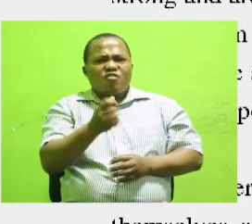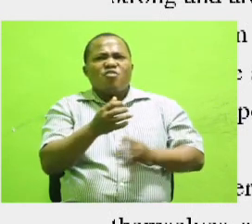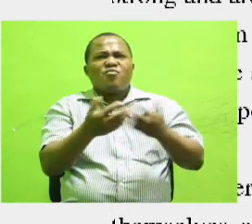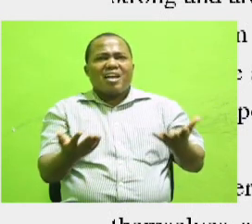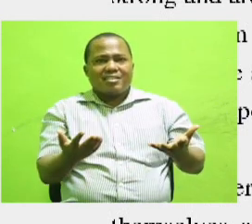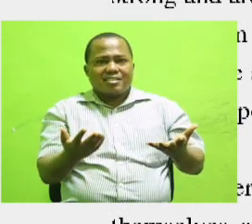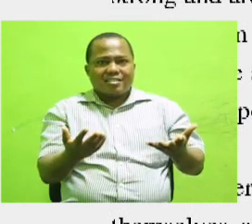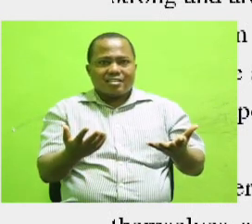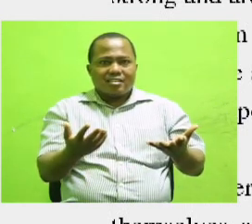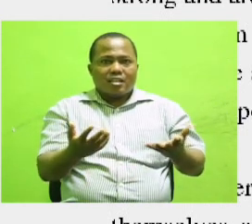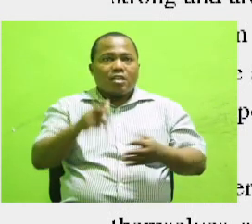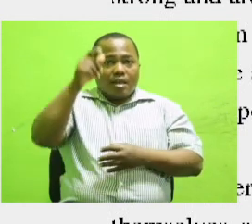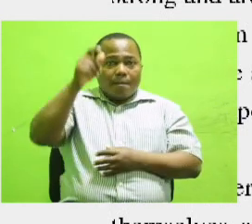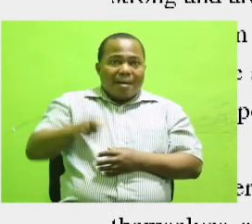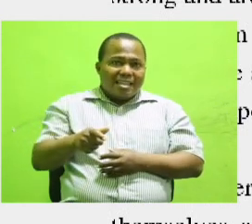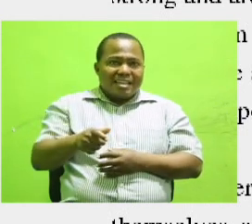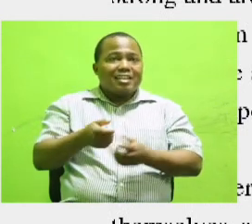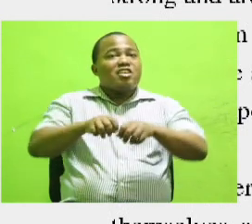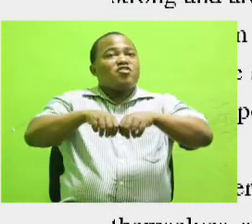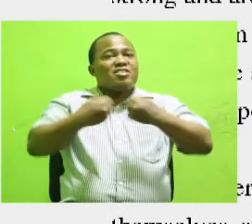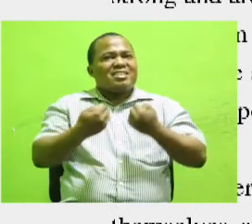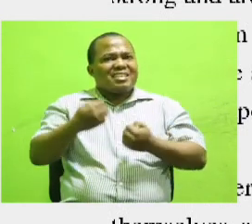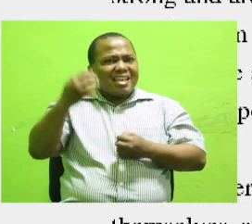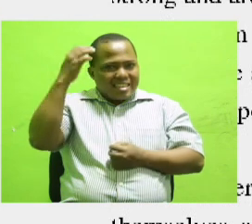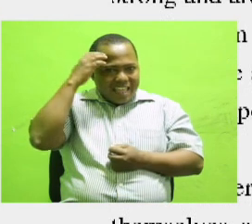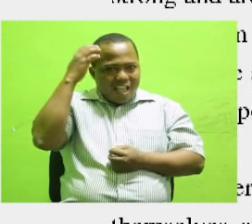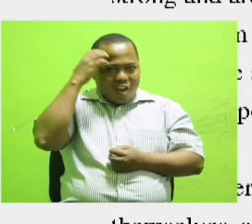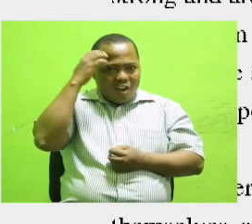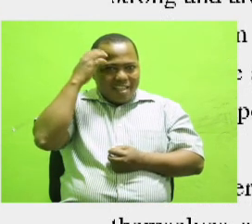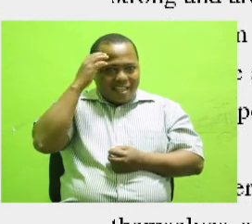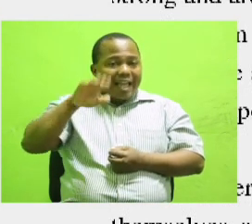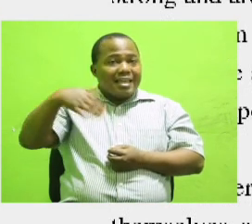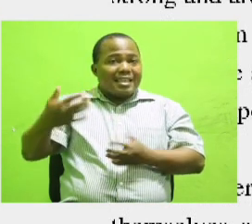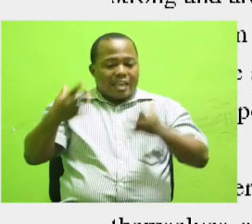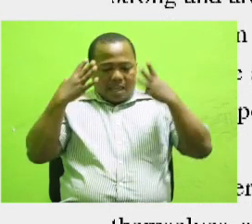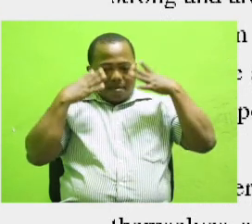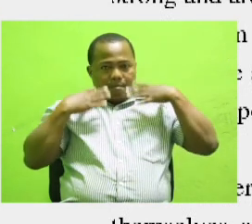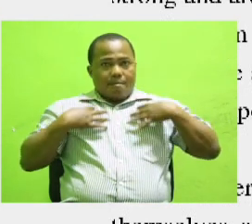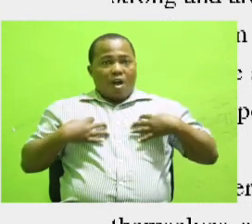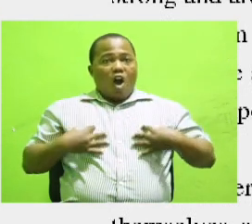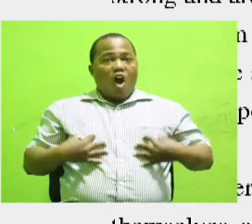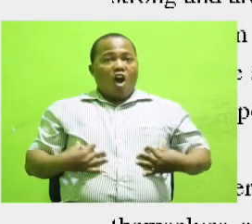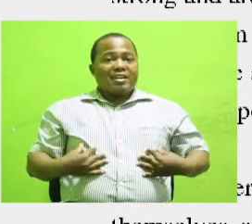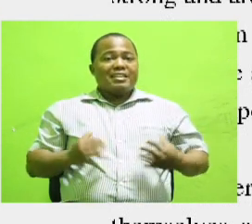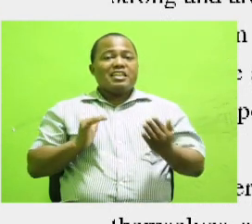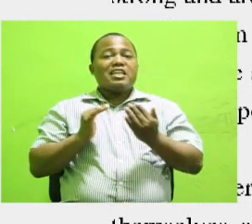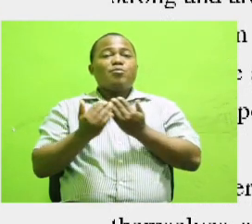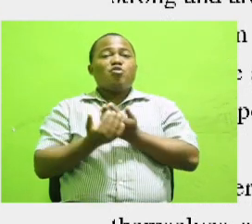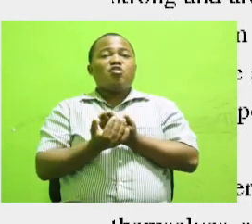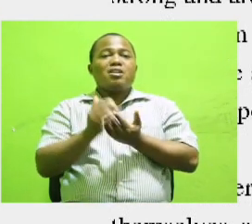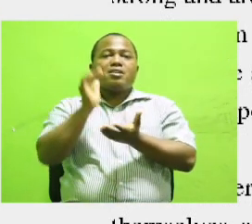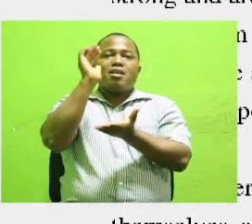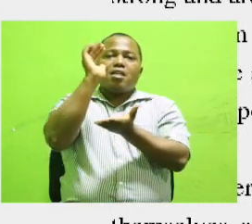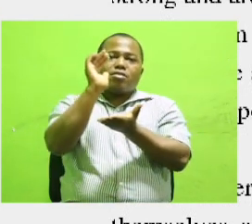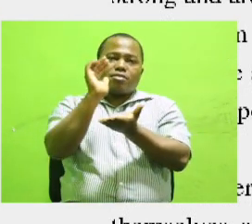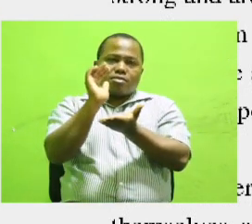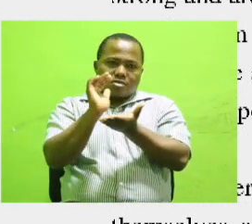if a person feels worse psychologically, then the body's immunity lowers. Once it